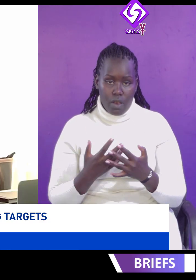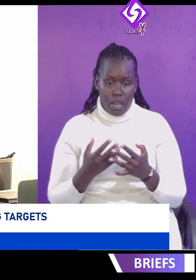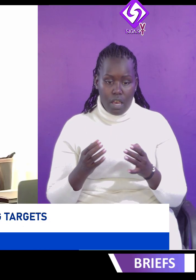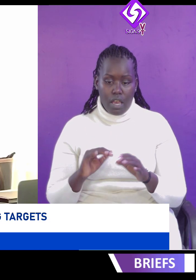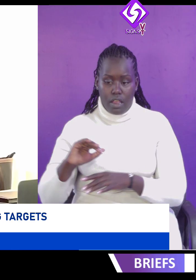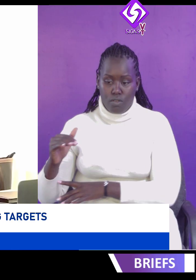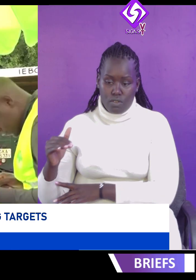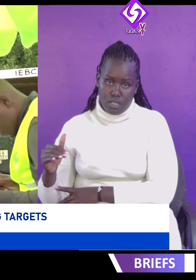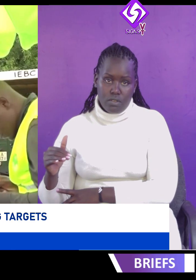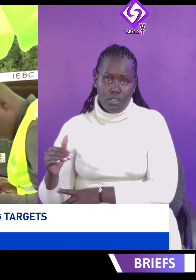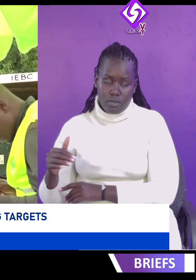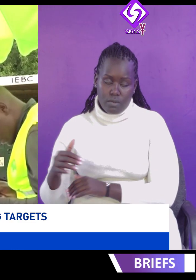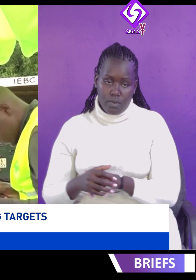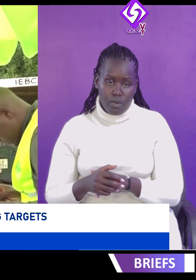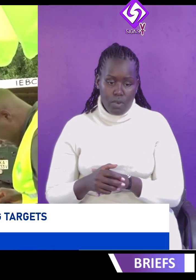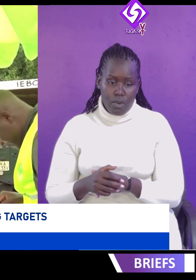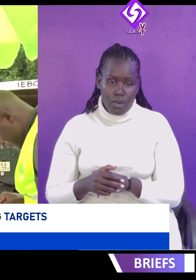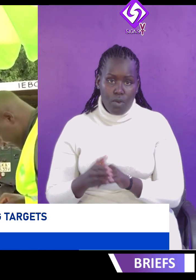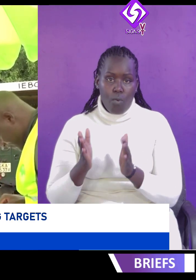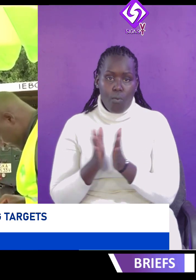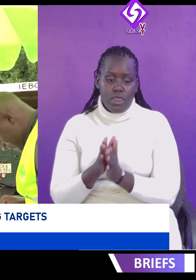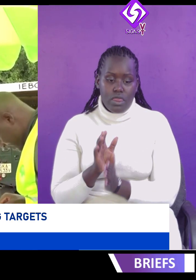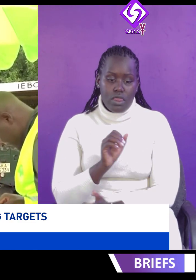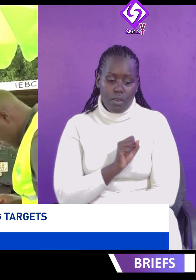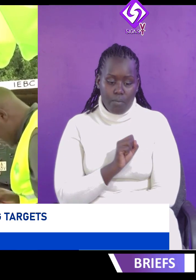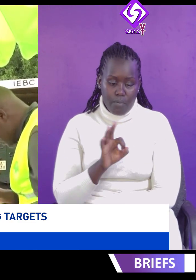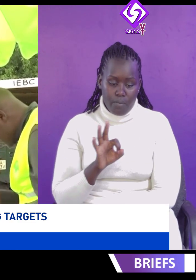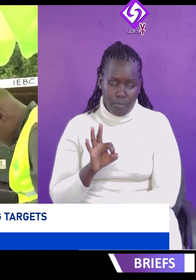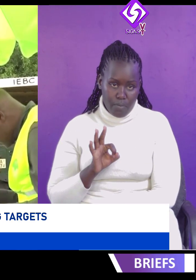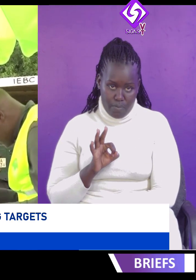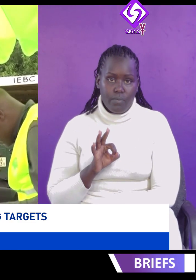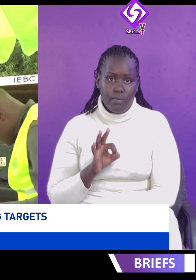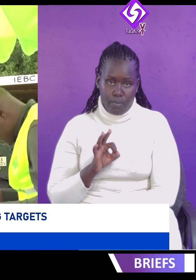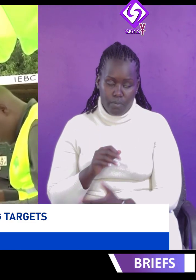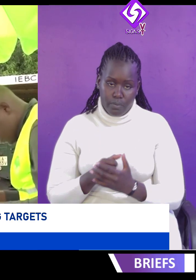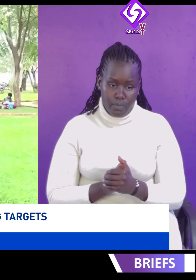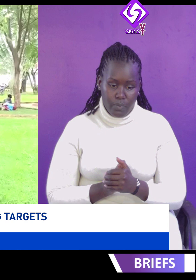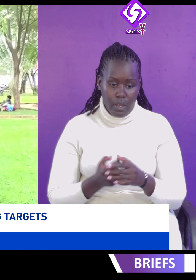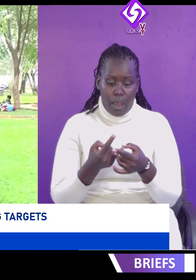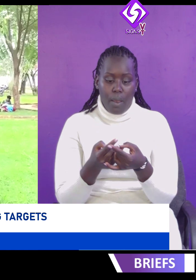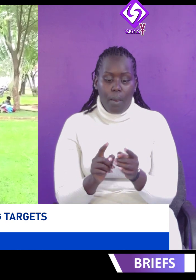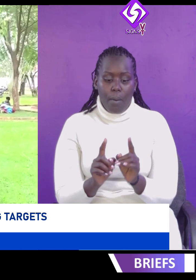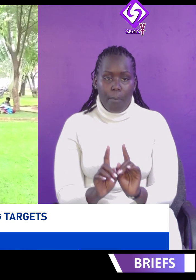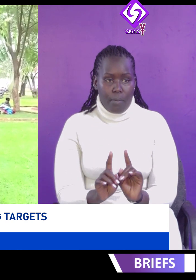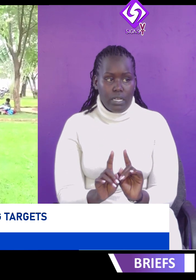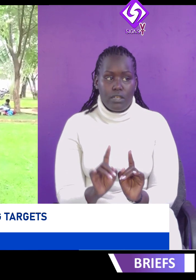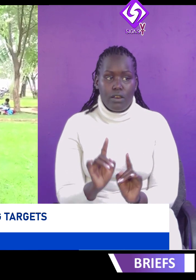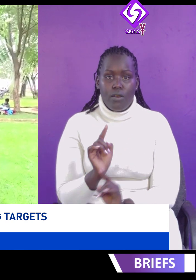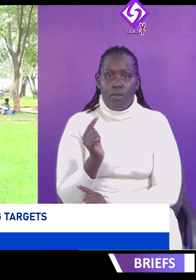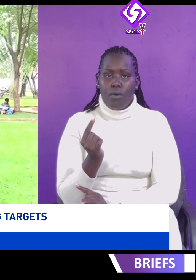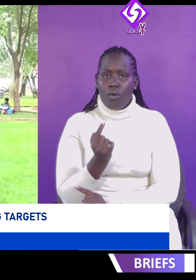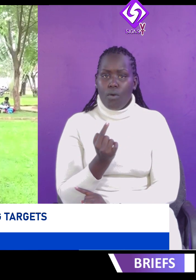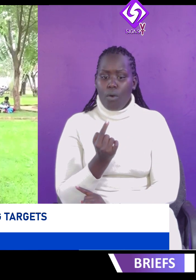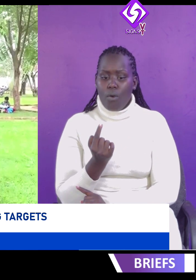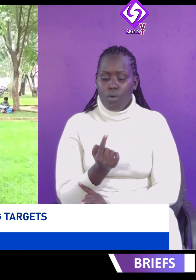offices by the staff in that constituency. But their own volition, they